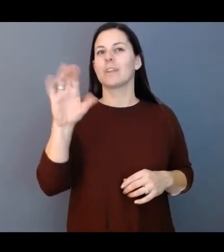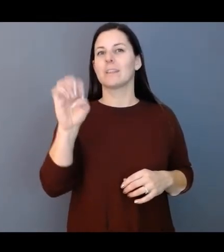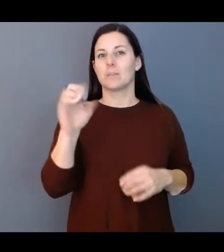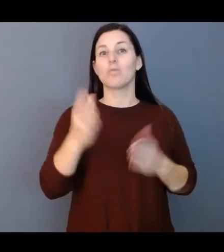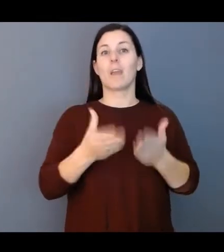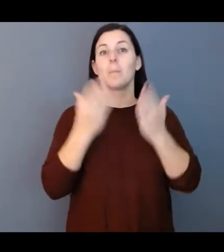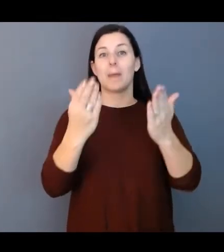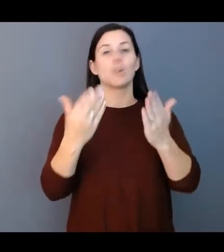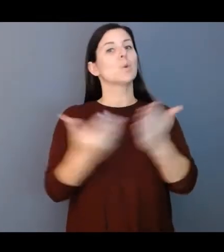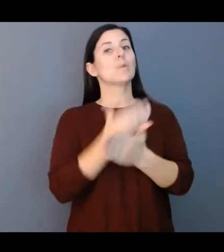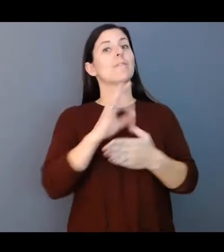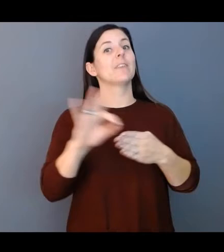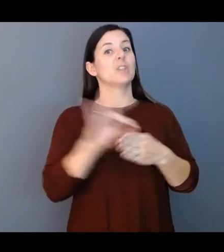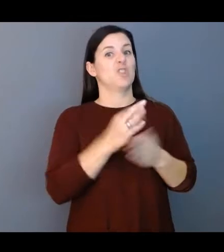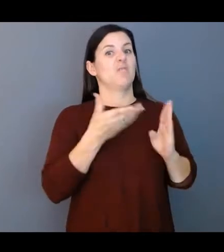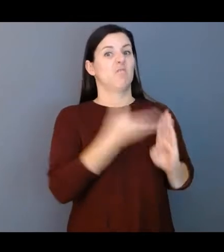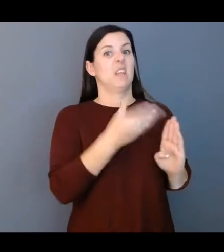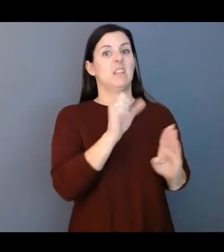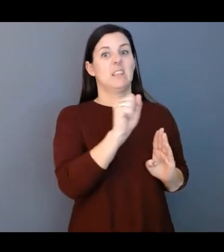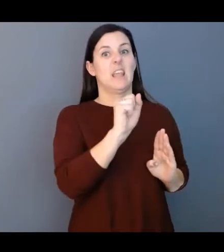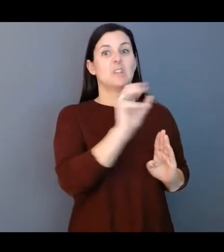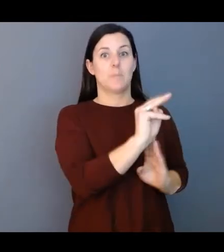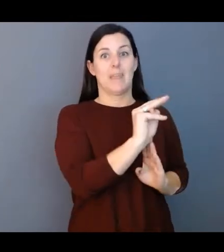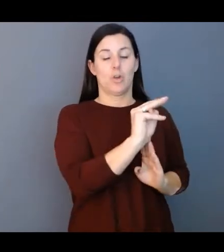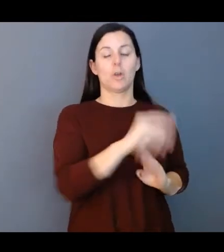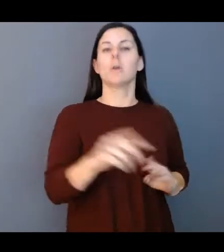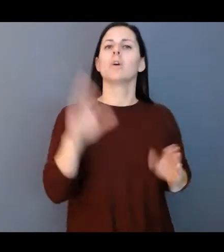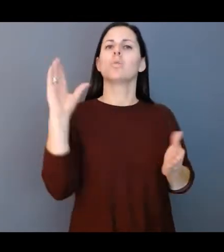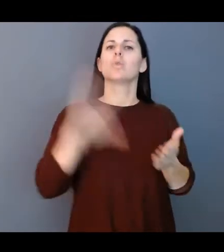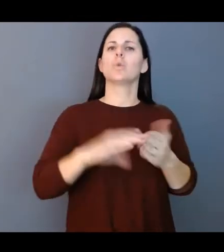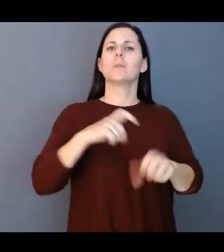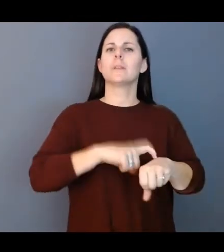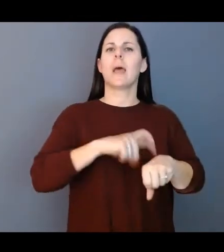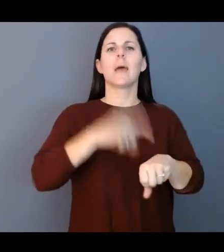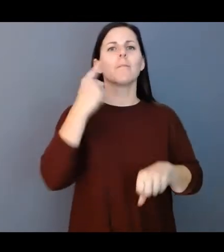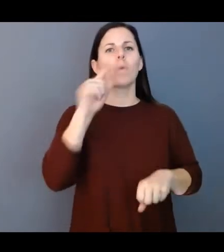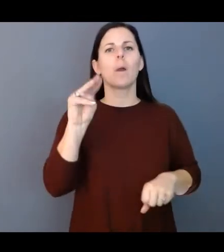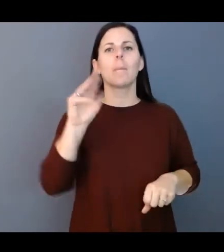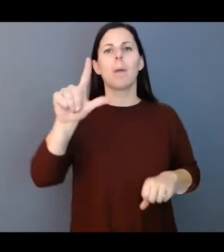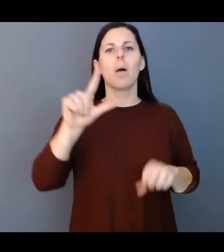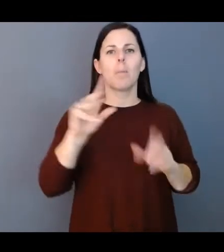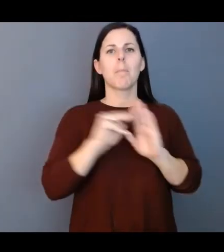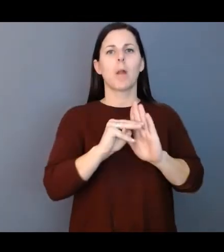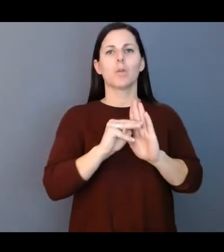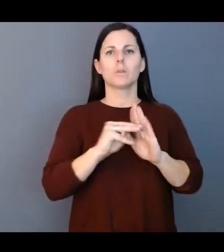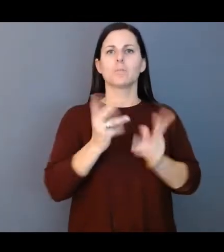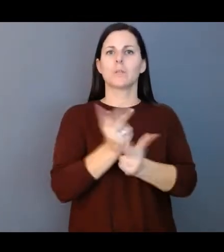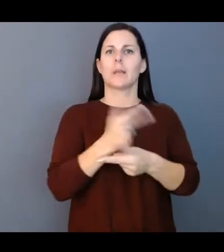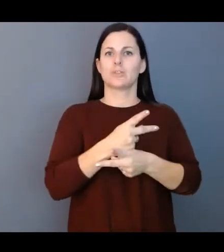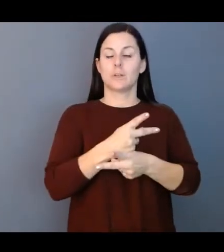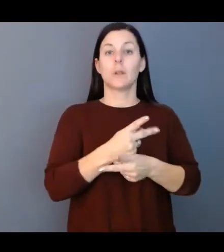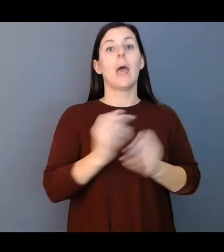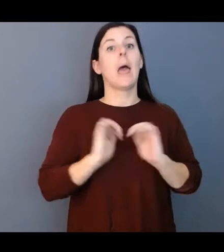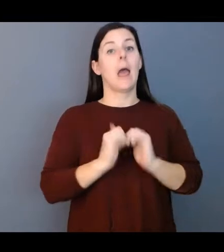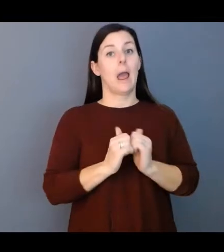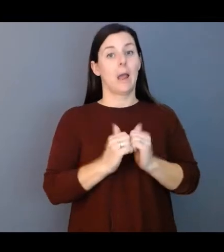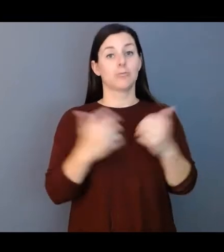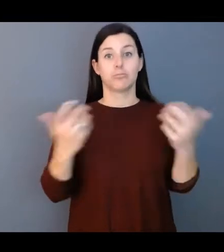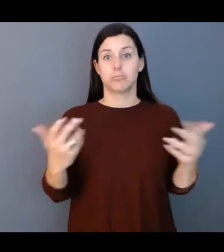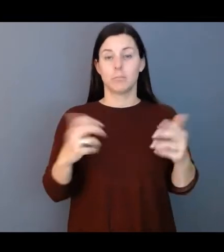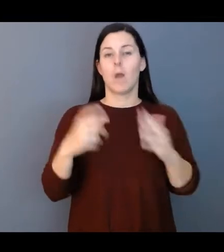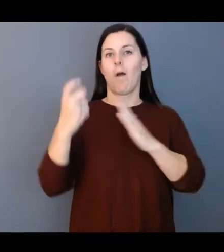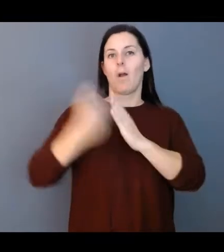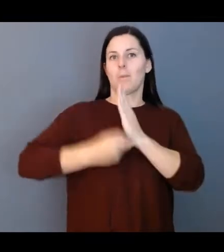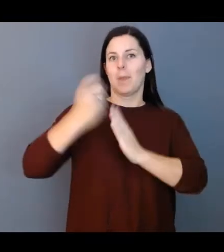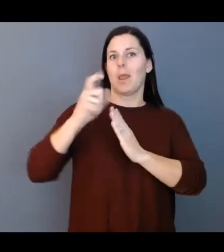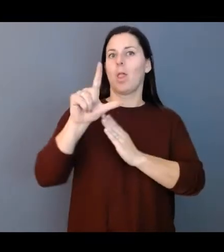It's a new feature in SageMaker that helps reduce the time required to get your ML models into production. And the way it does